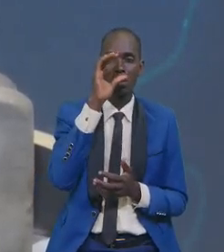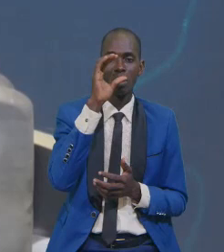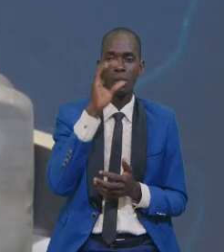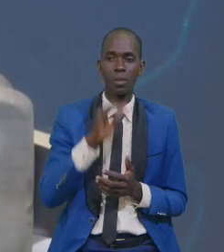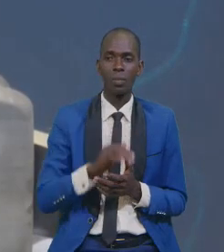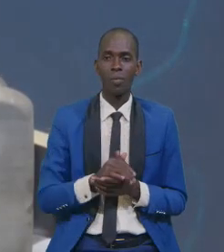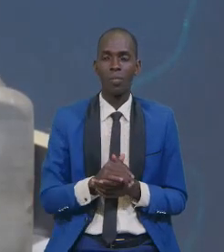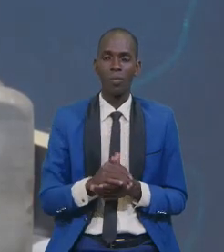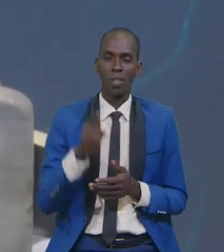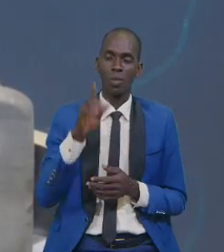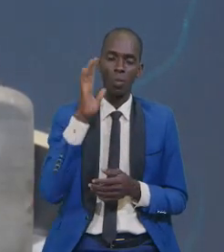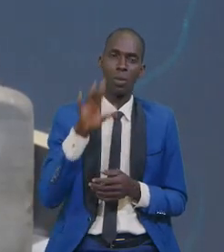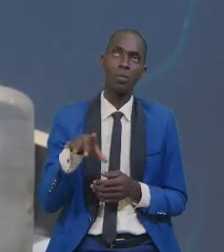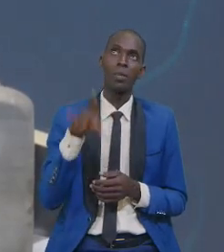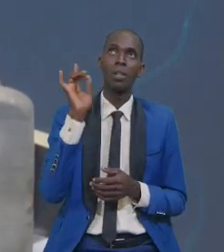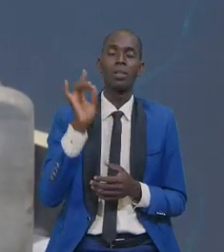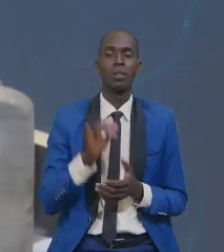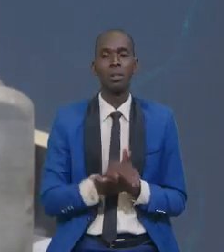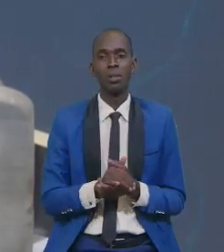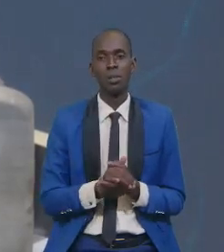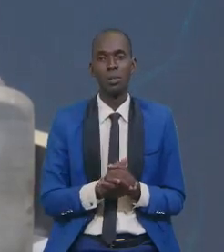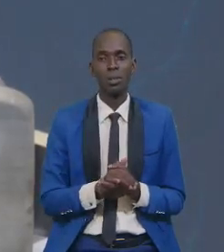and you will find.